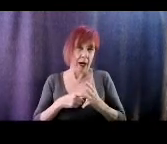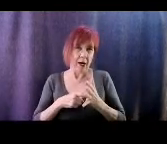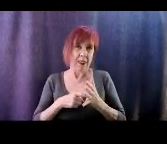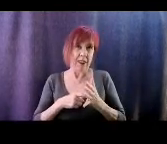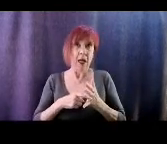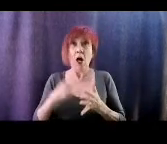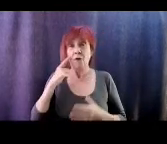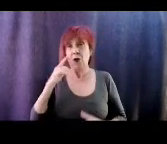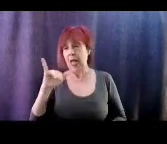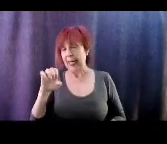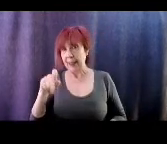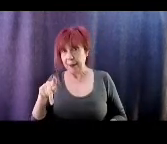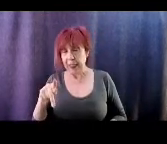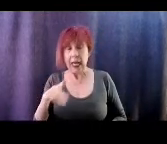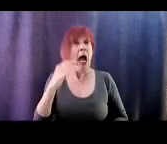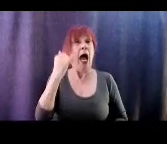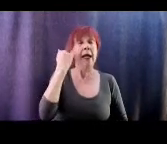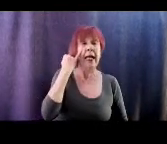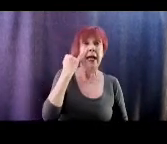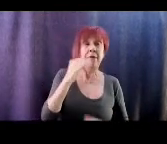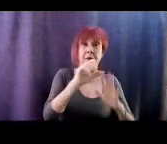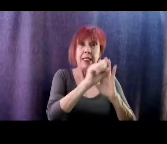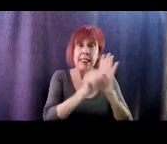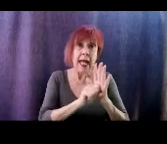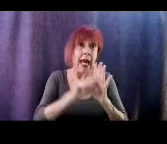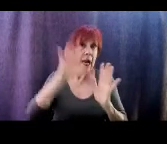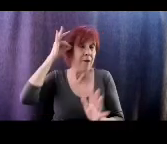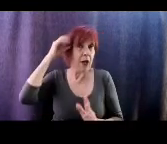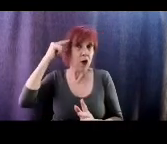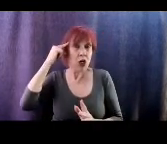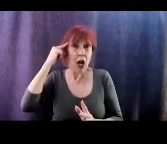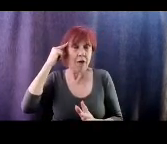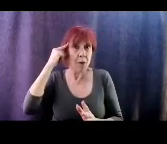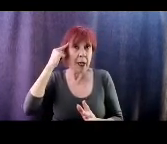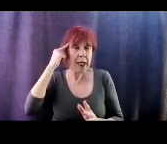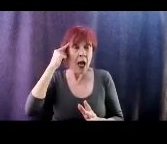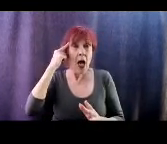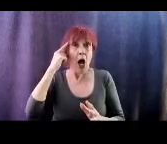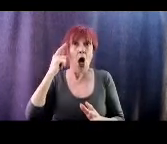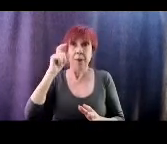evaluation from the state or the federal government on your programs, it's just nice to have it in there.